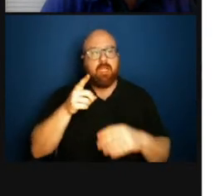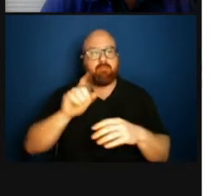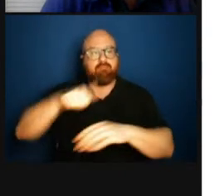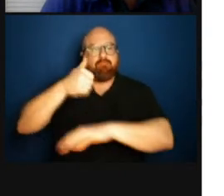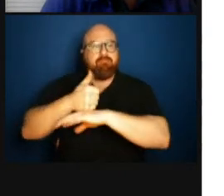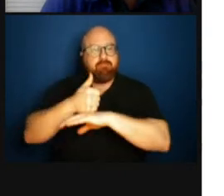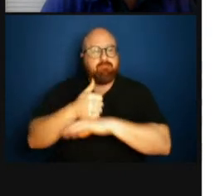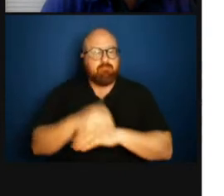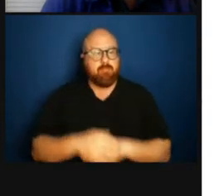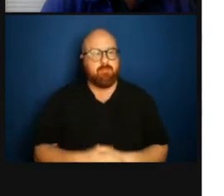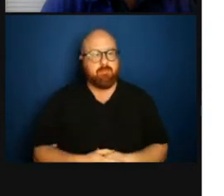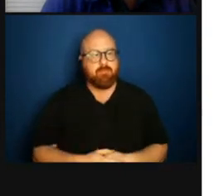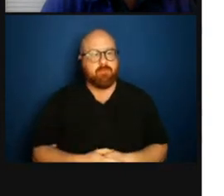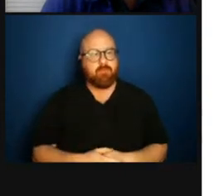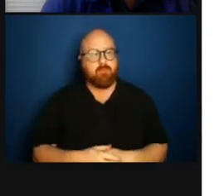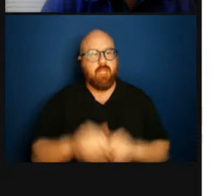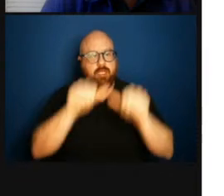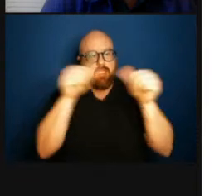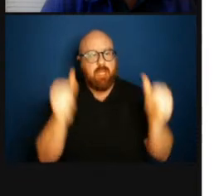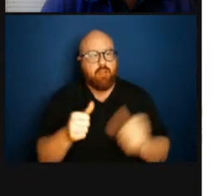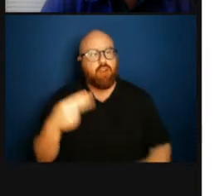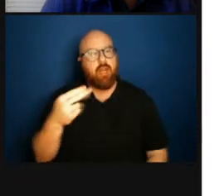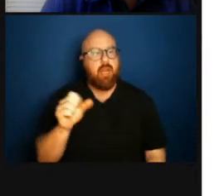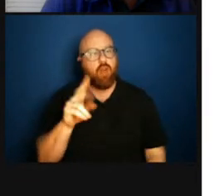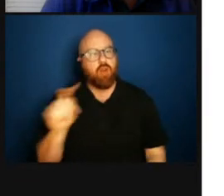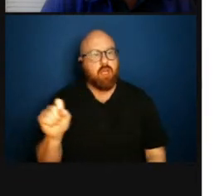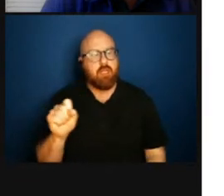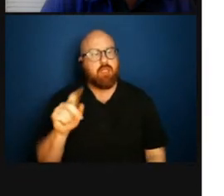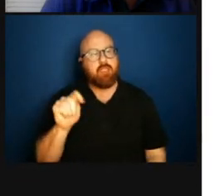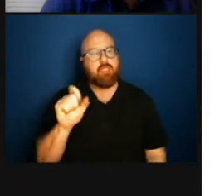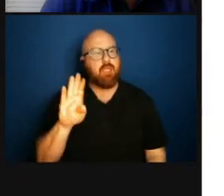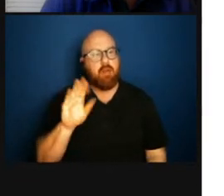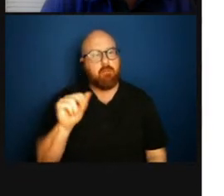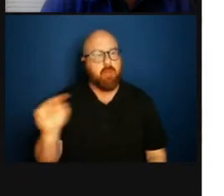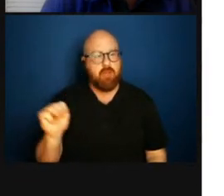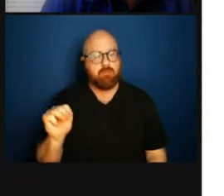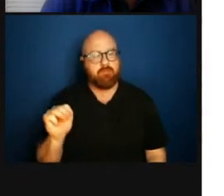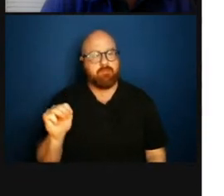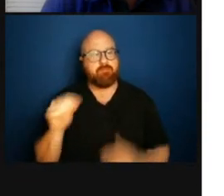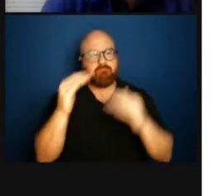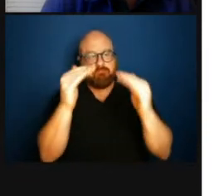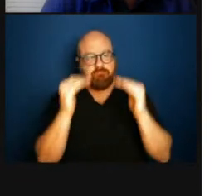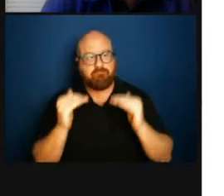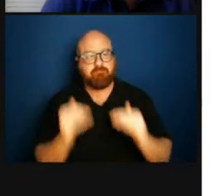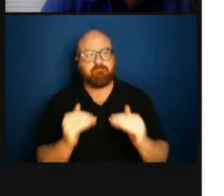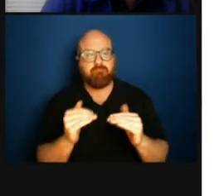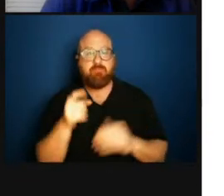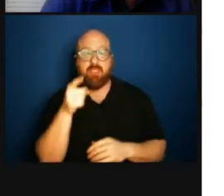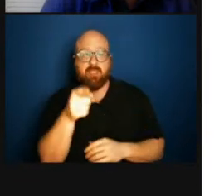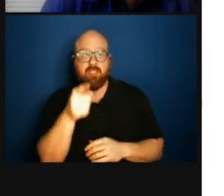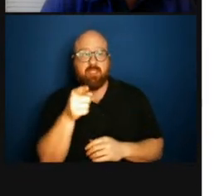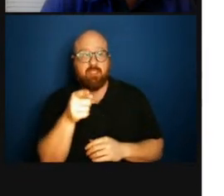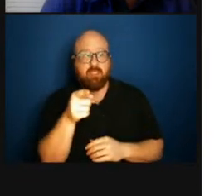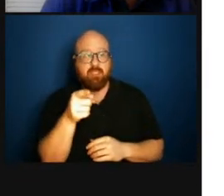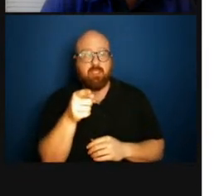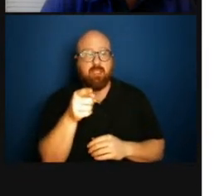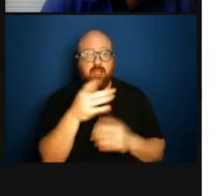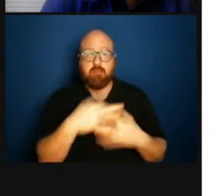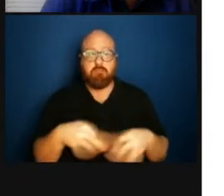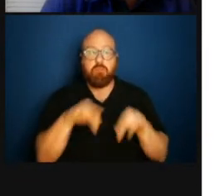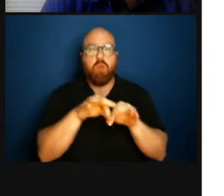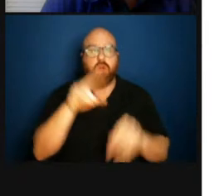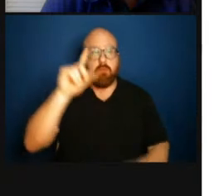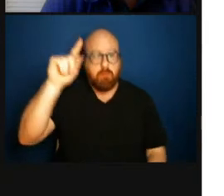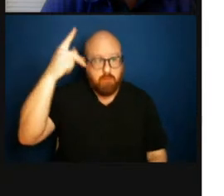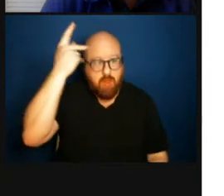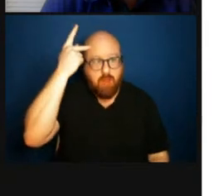Another politician who had a completely different political position was the St. Mary's County secessionist, Congressman Benjamin